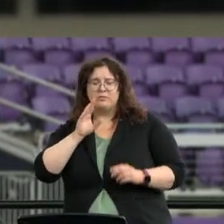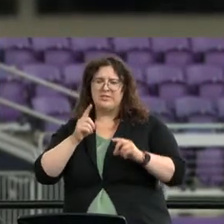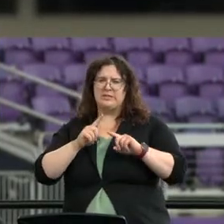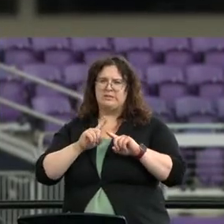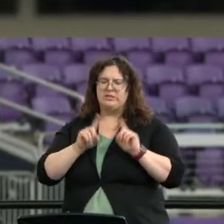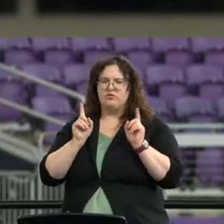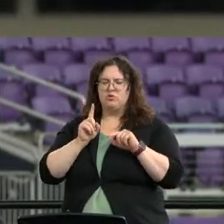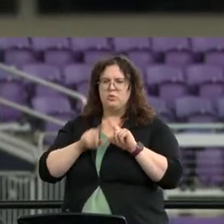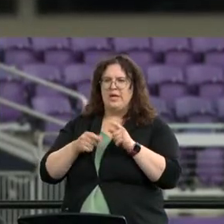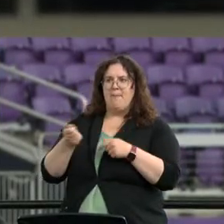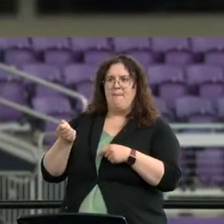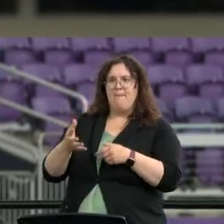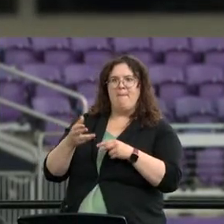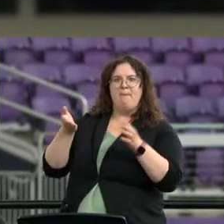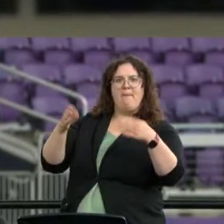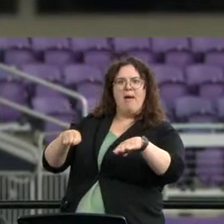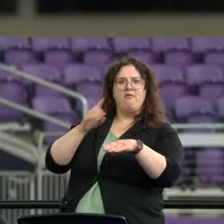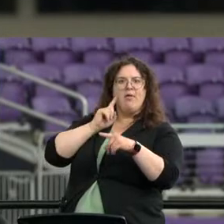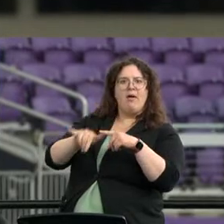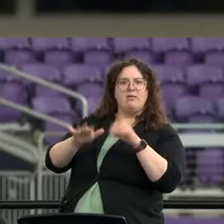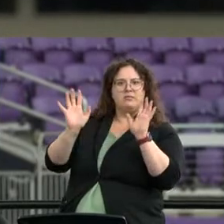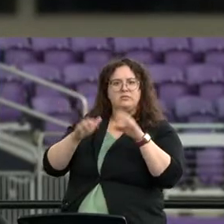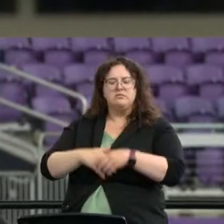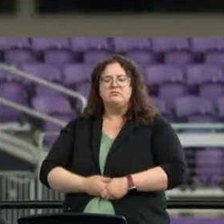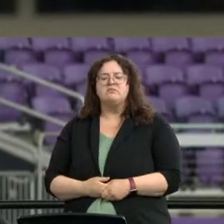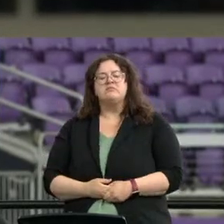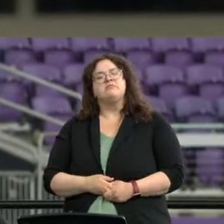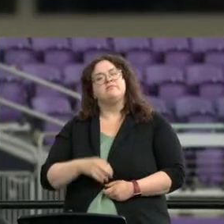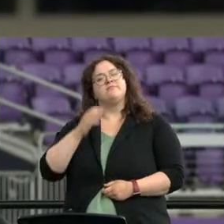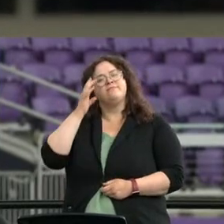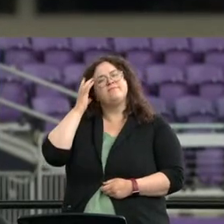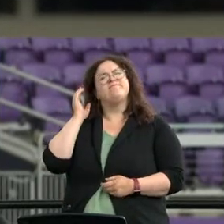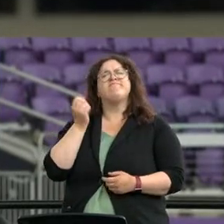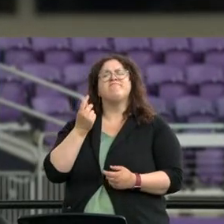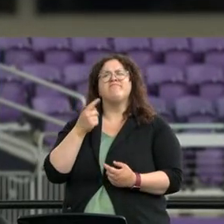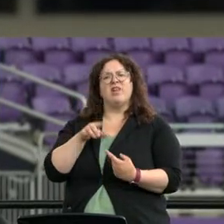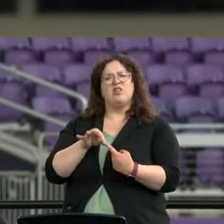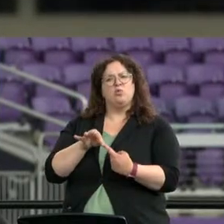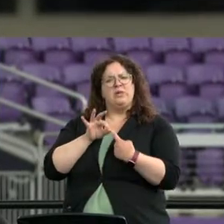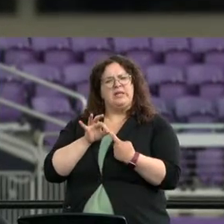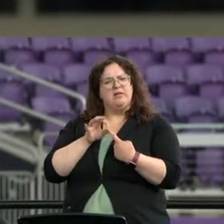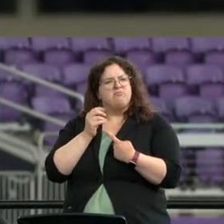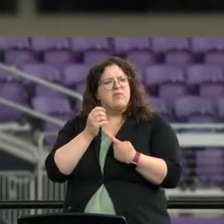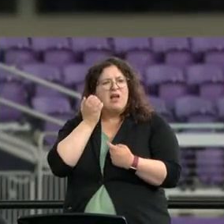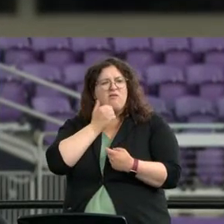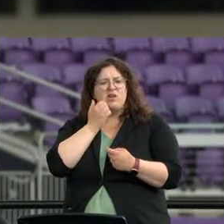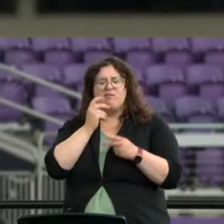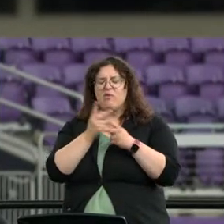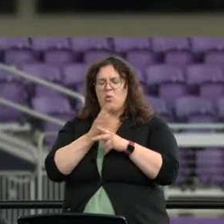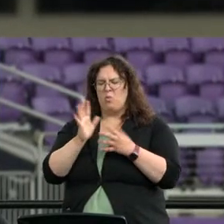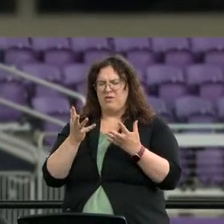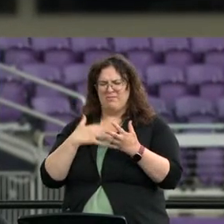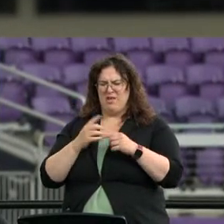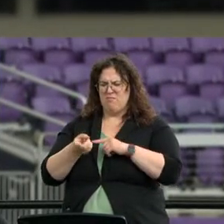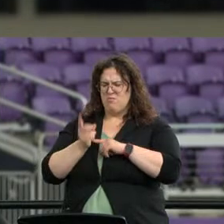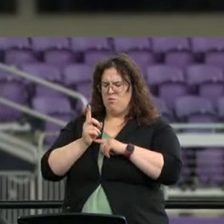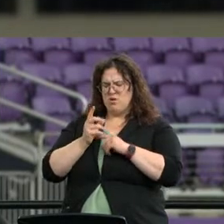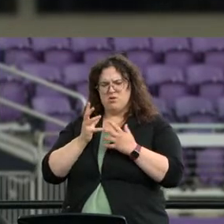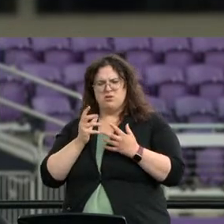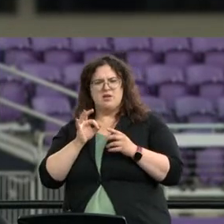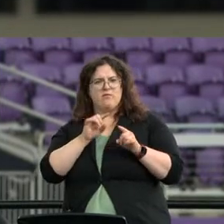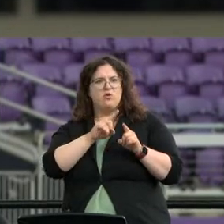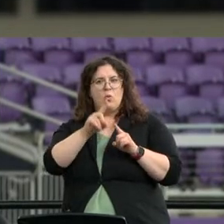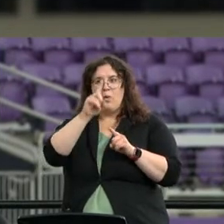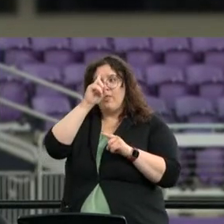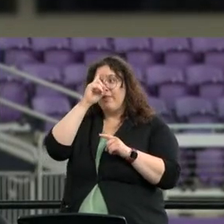to bet on. But consider how unique this is. What a chance each day to find your moment. And if you are left thinking that this is